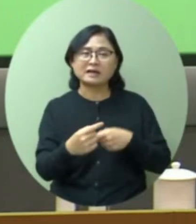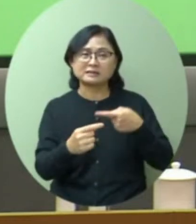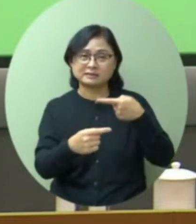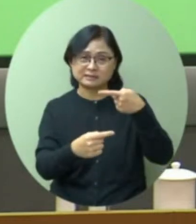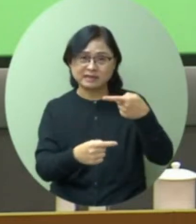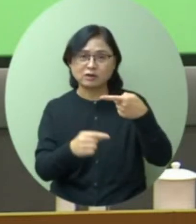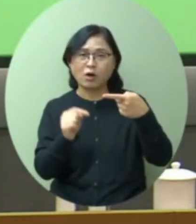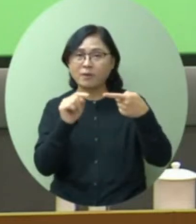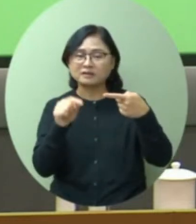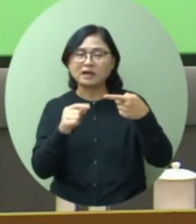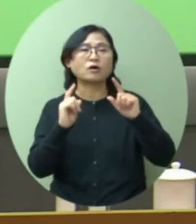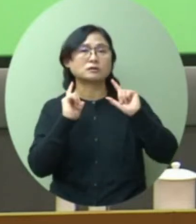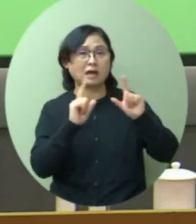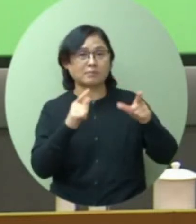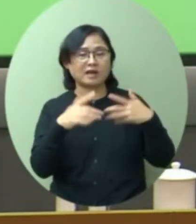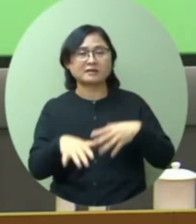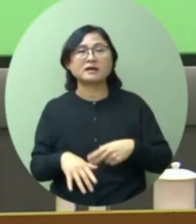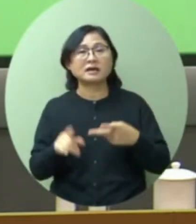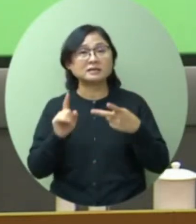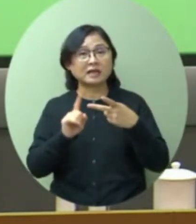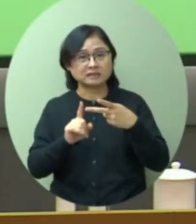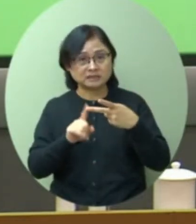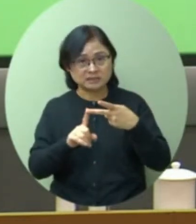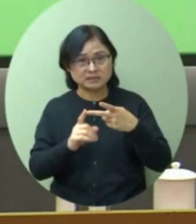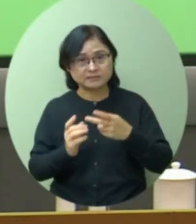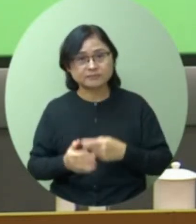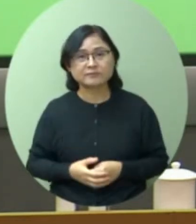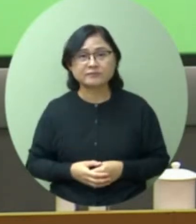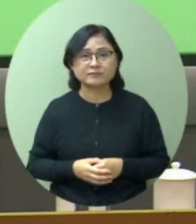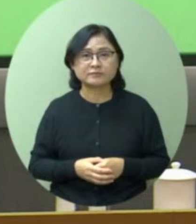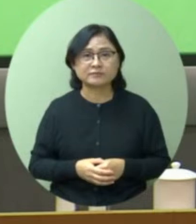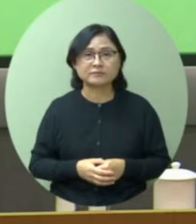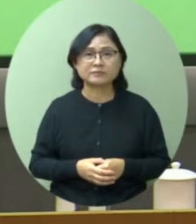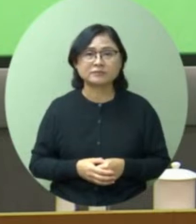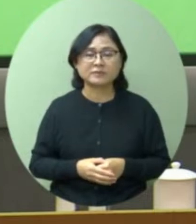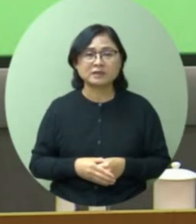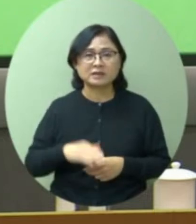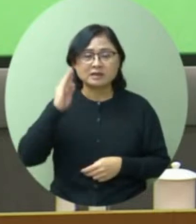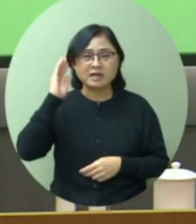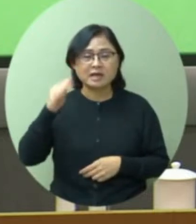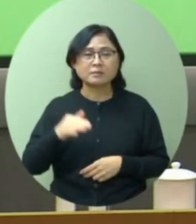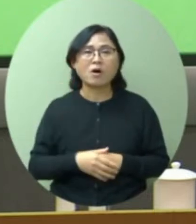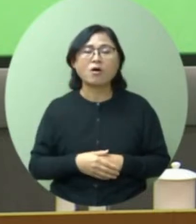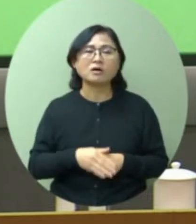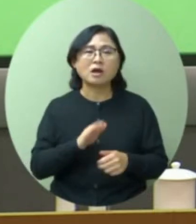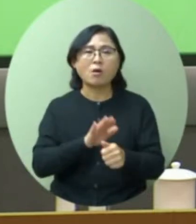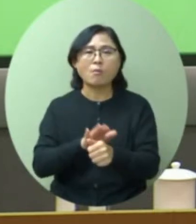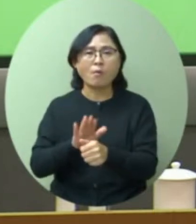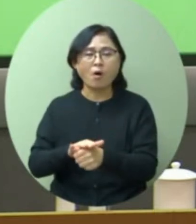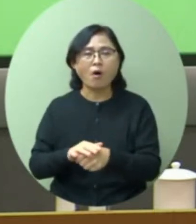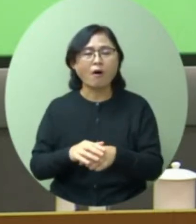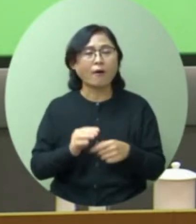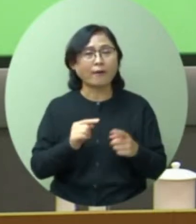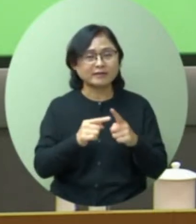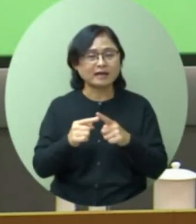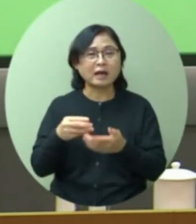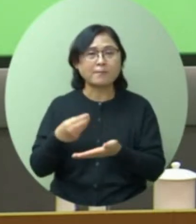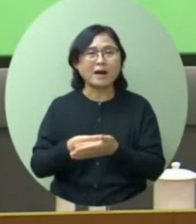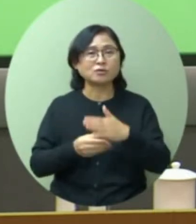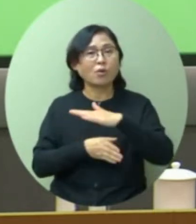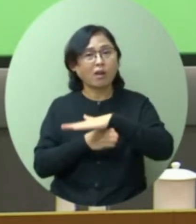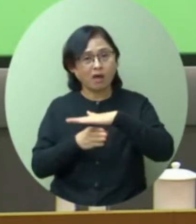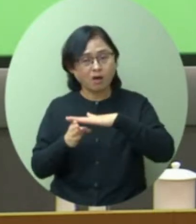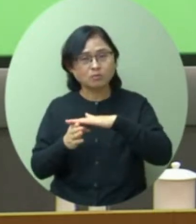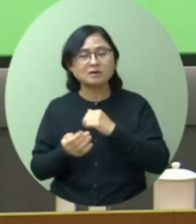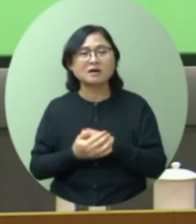want to help people to buy their own flats if they can afford it. And from